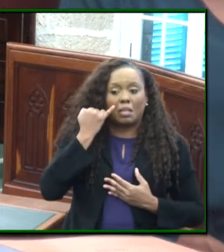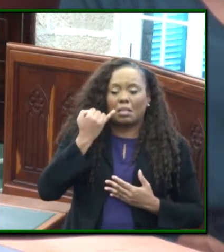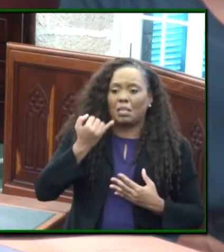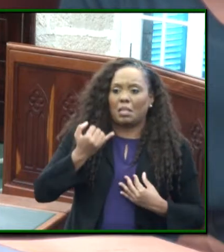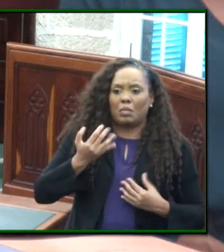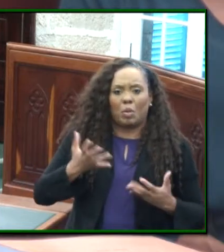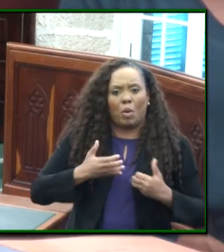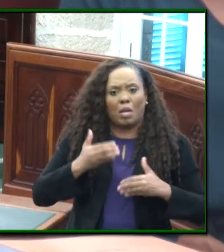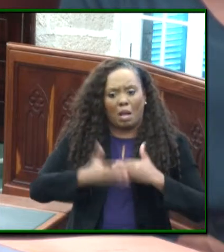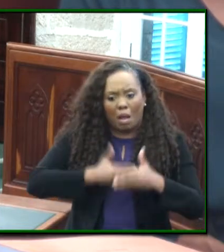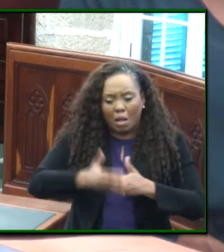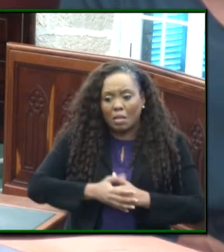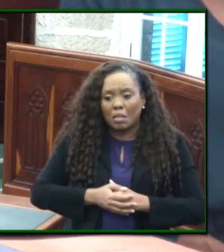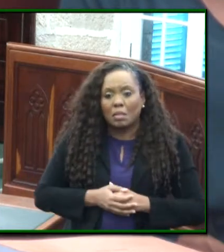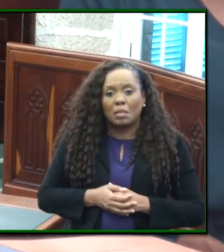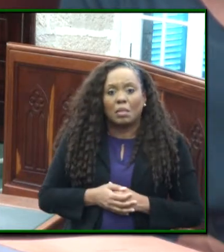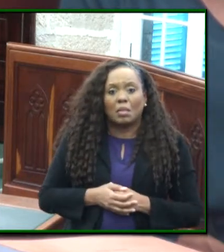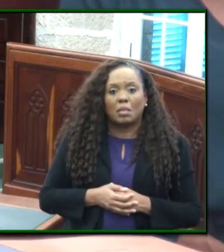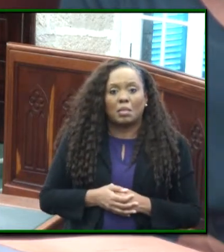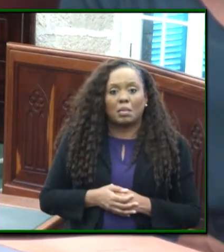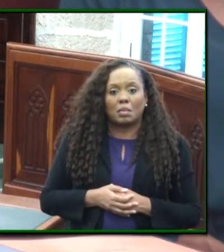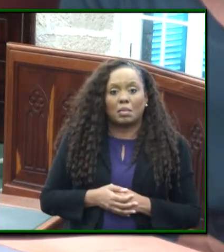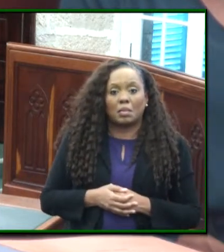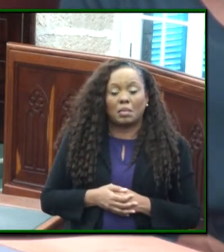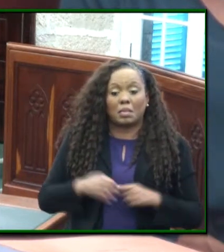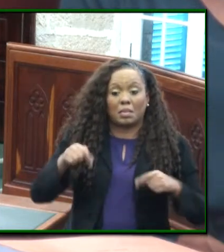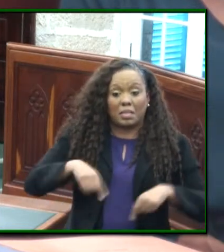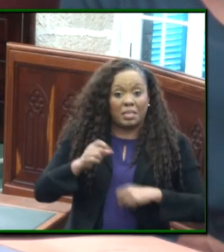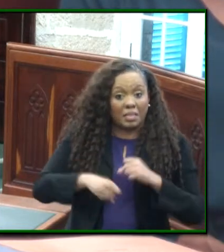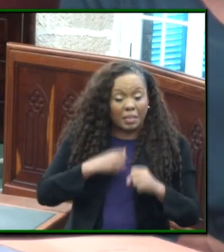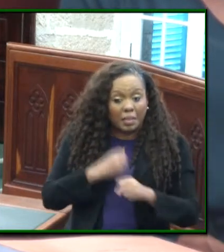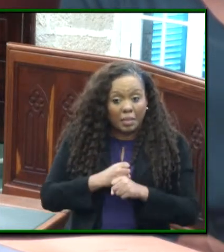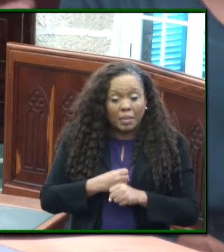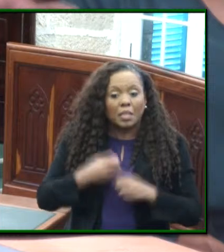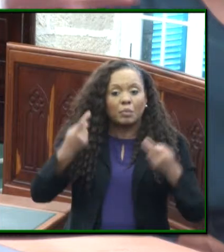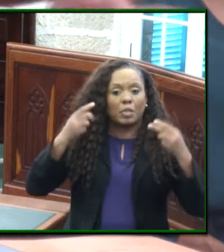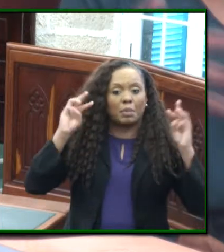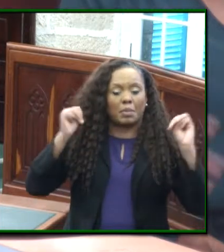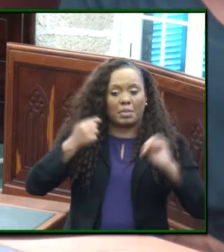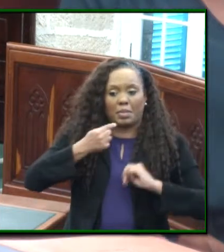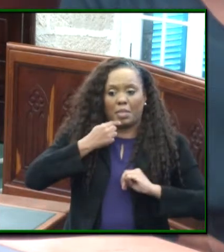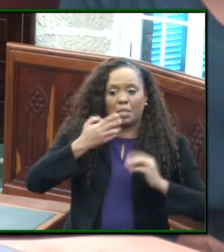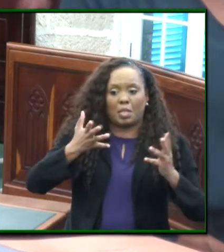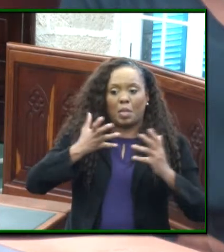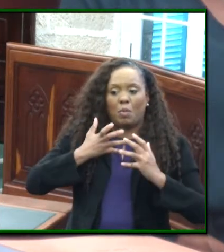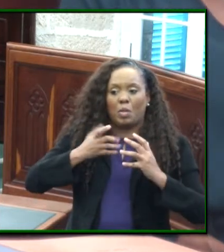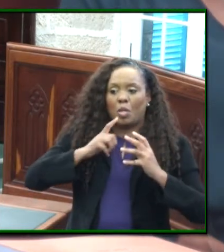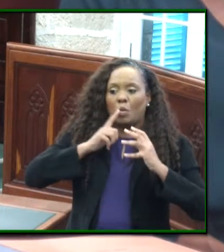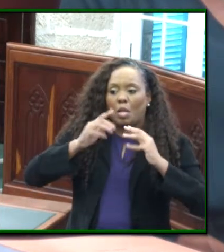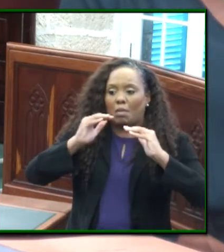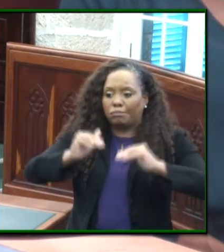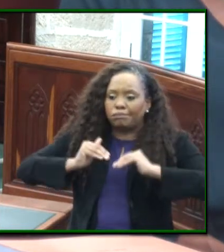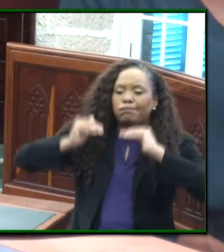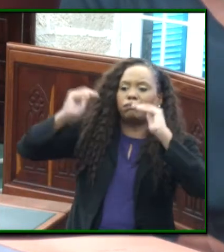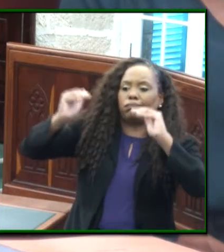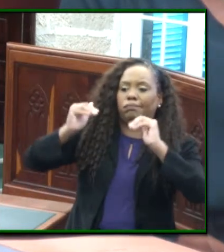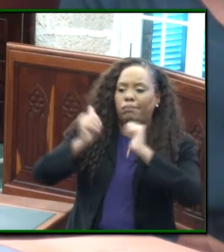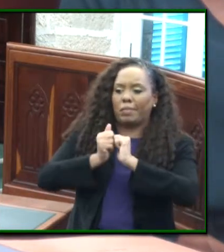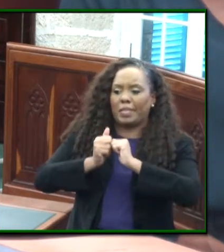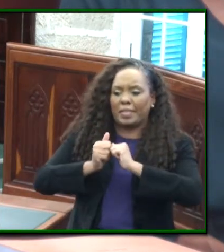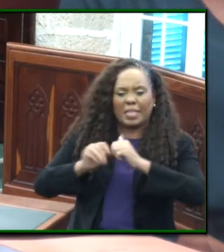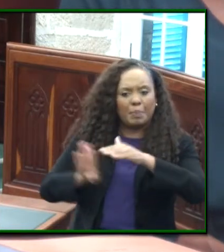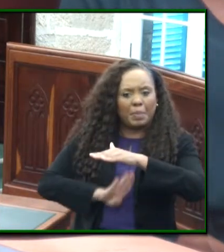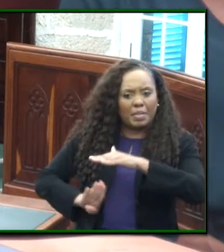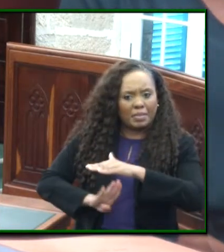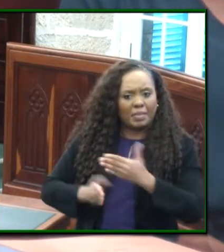keeps saying that she wants the aim for 2025 should be to excel in the delivery of the basics, right?